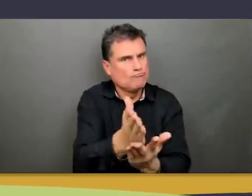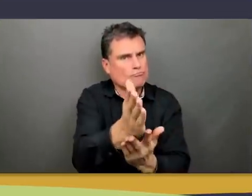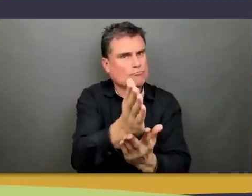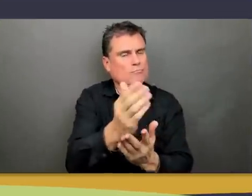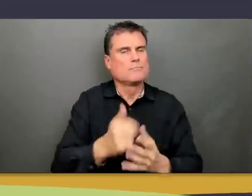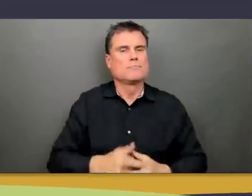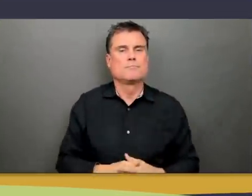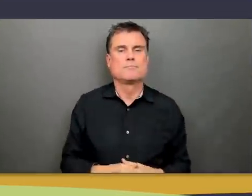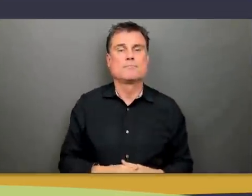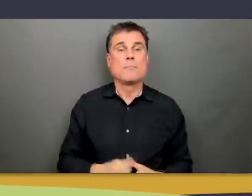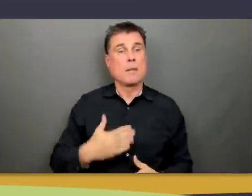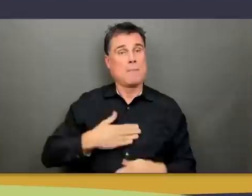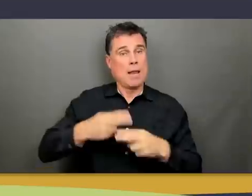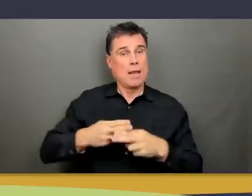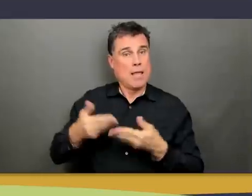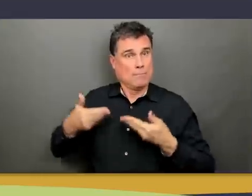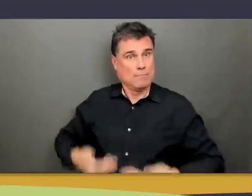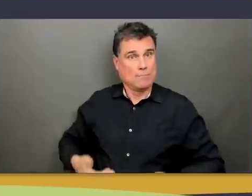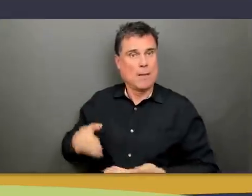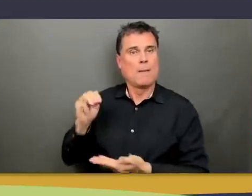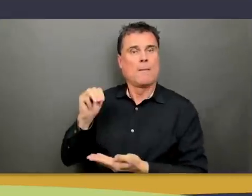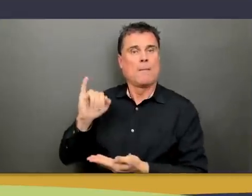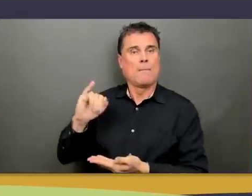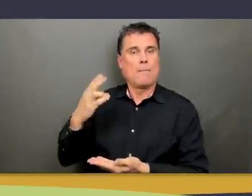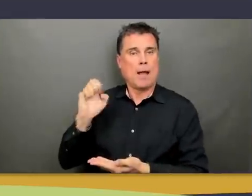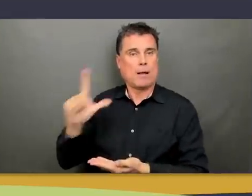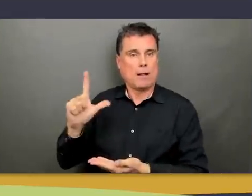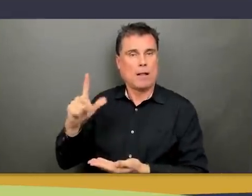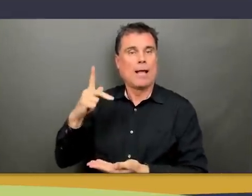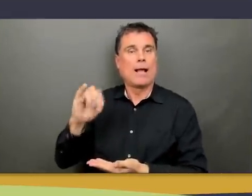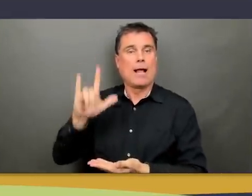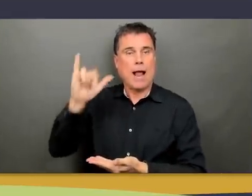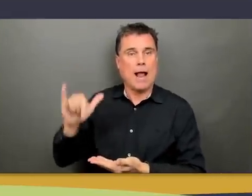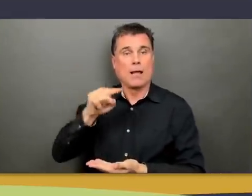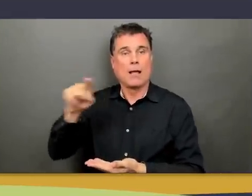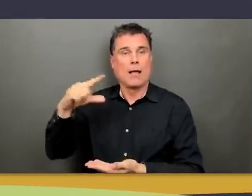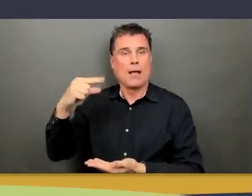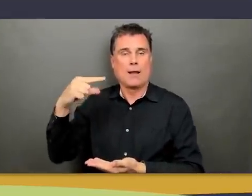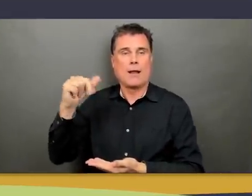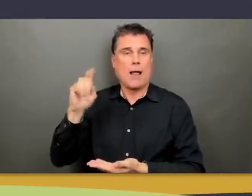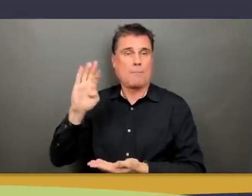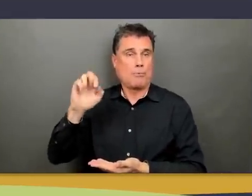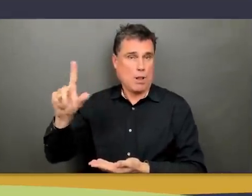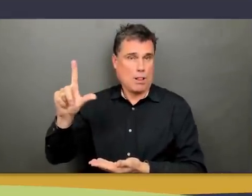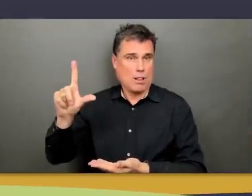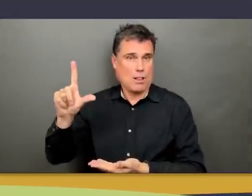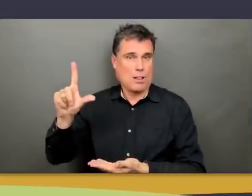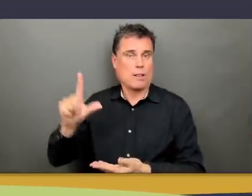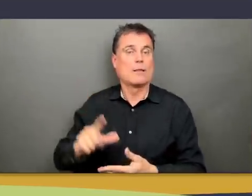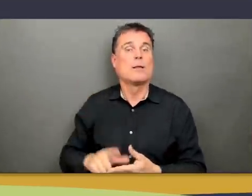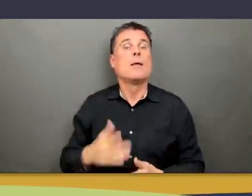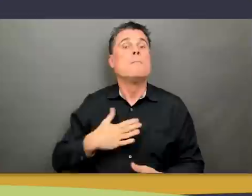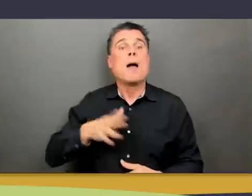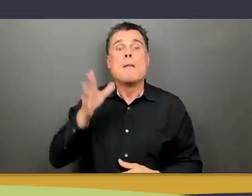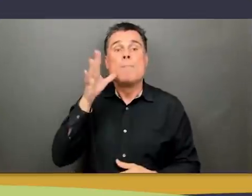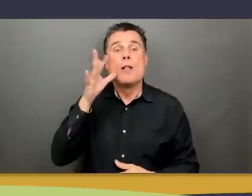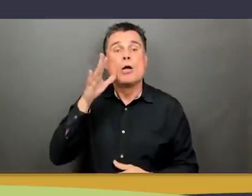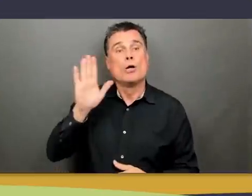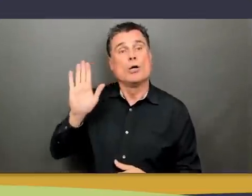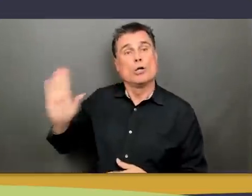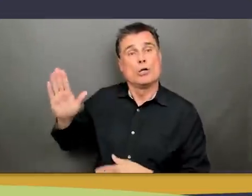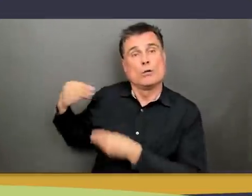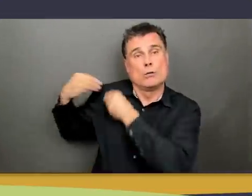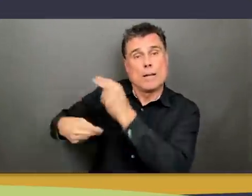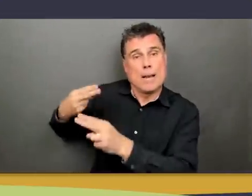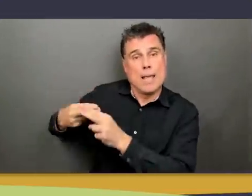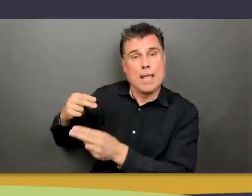Kelly Gabriel. My mom is Hereditary Chief Marilyn Gabriel. Her traditional name is Dakwasan. With me, I have my dad, Kevin Kelly. His traditional